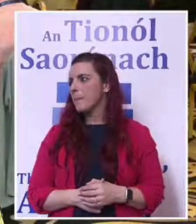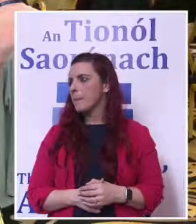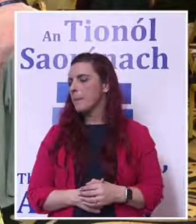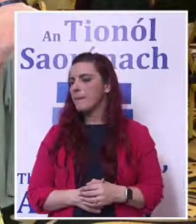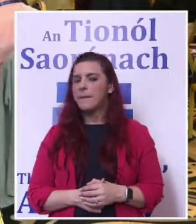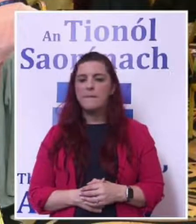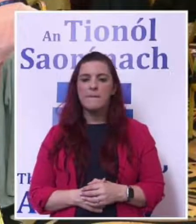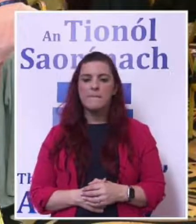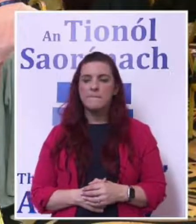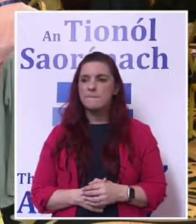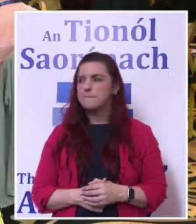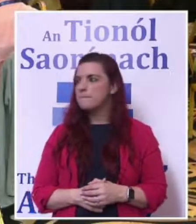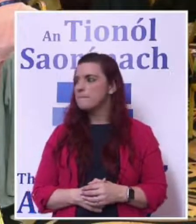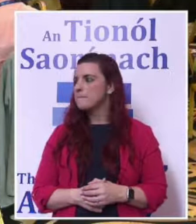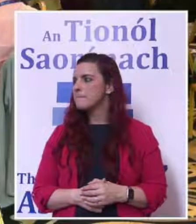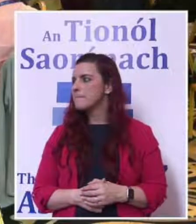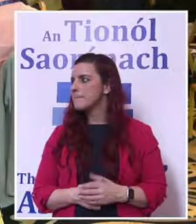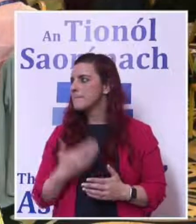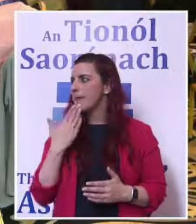Thanks for the question, Karen.